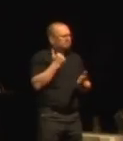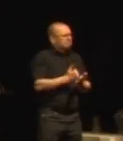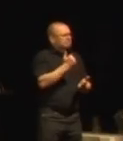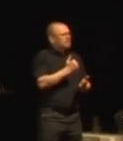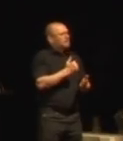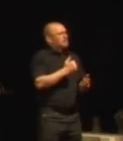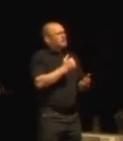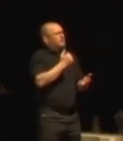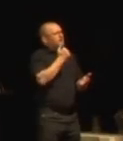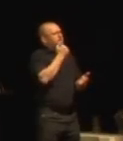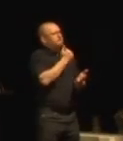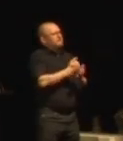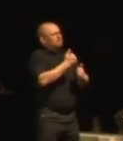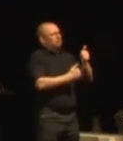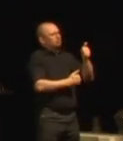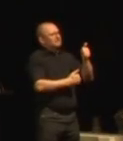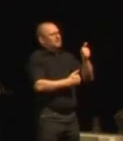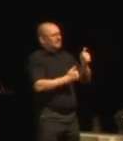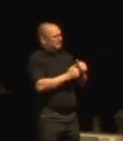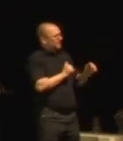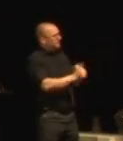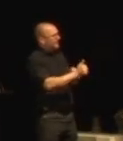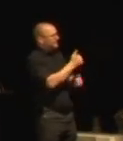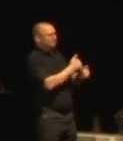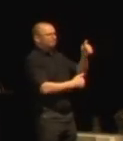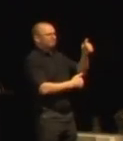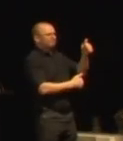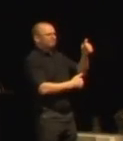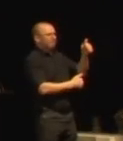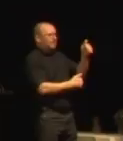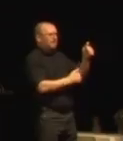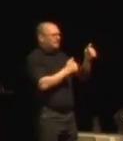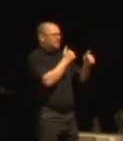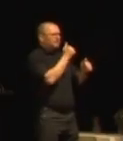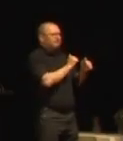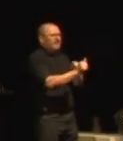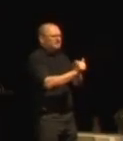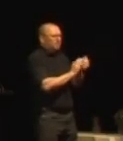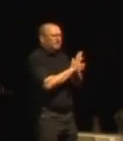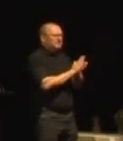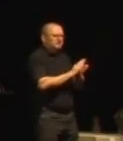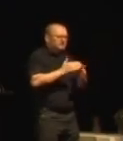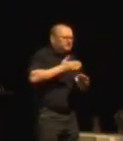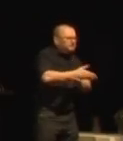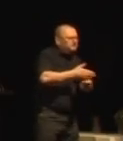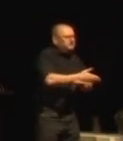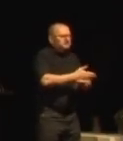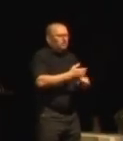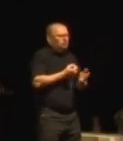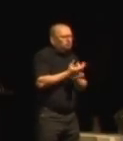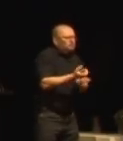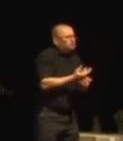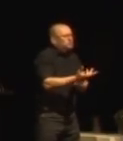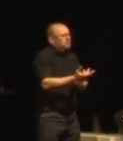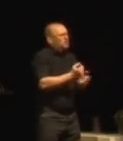means those with merit rise to the top. Merit is based on your contributions, talent, and achievements, not on your job title, the